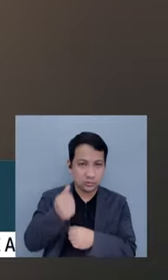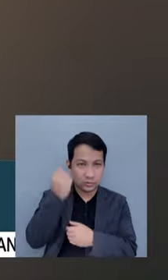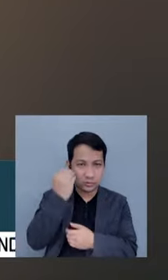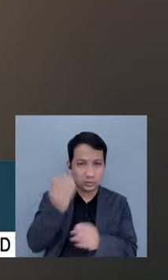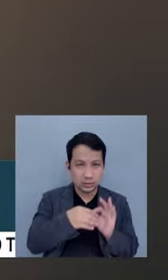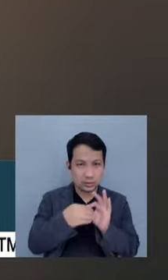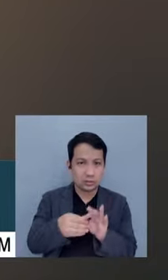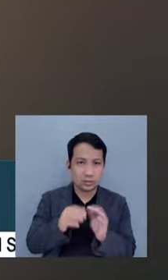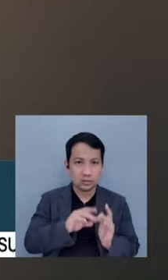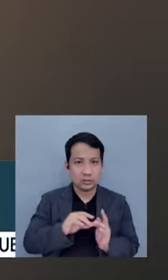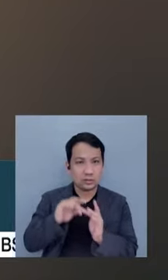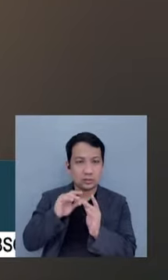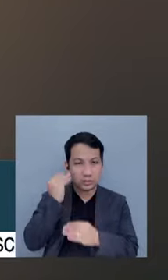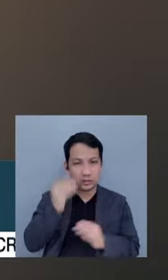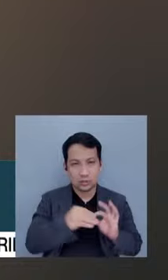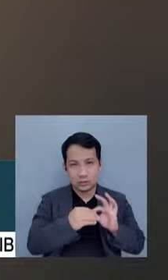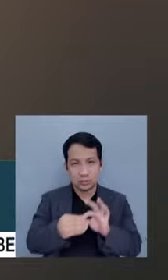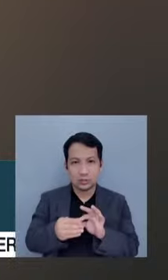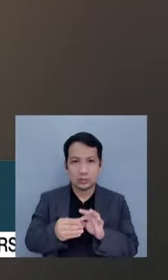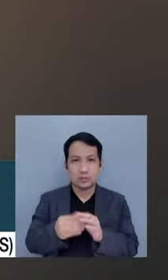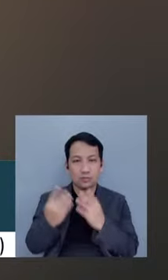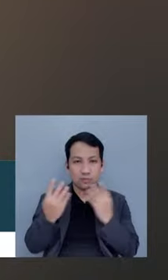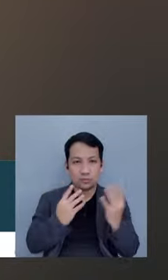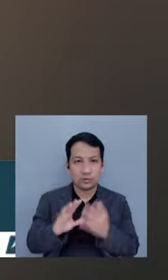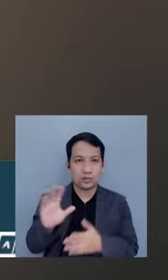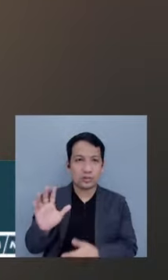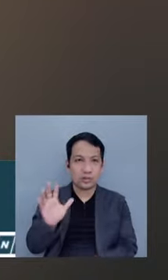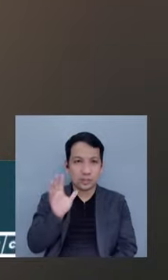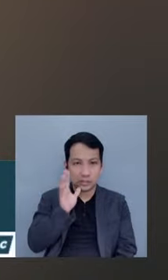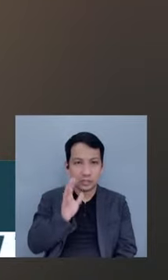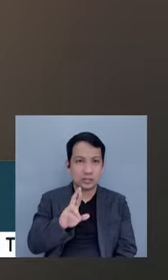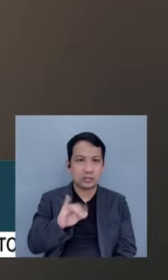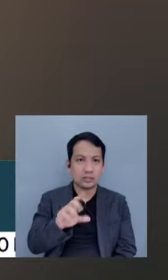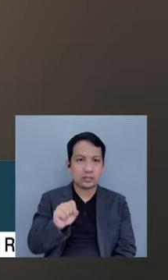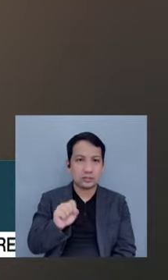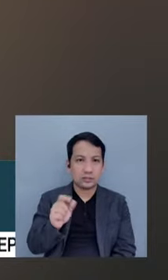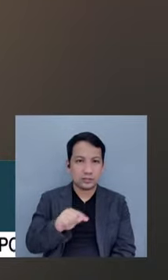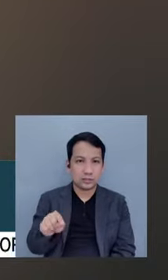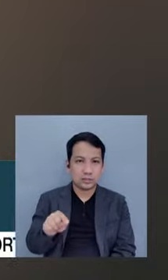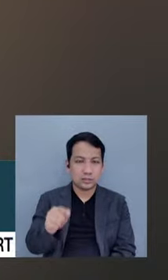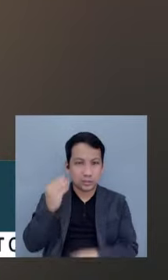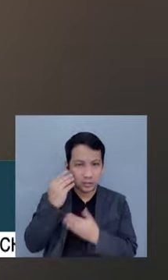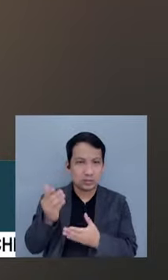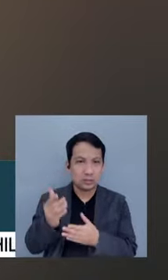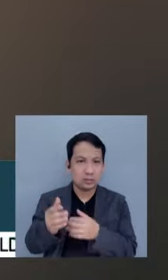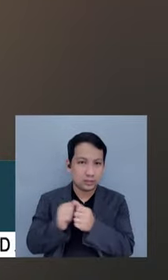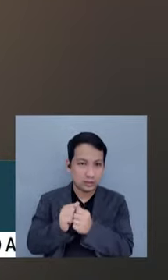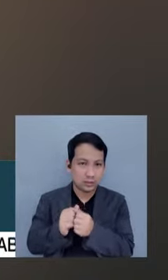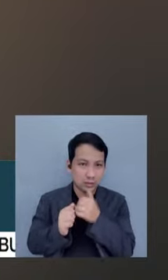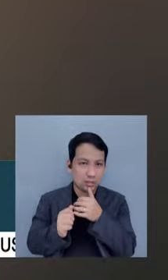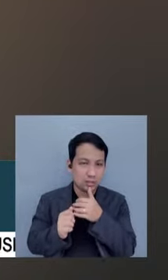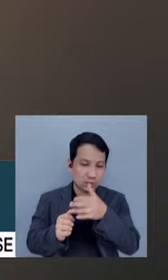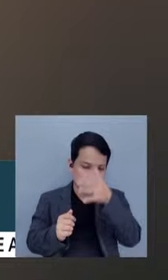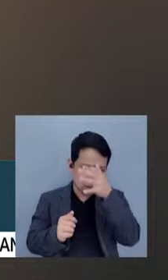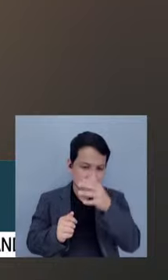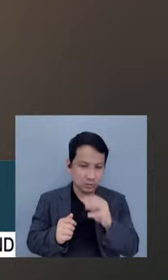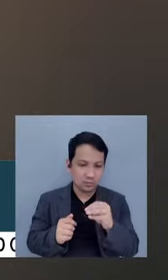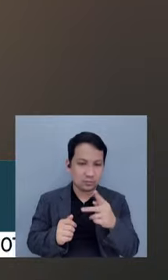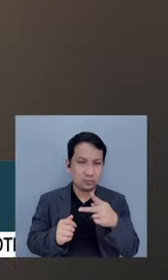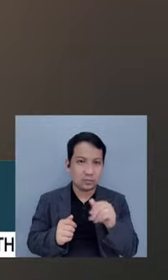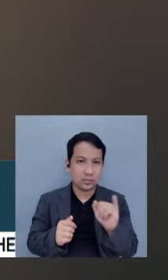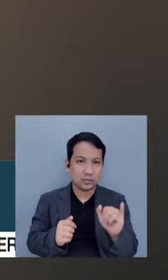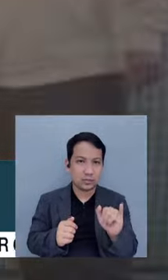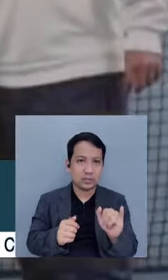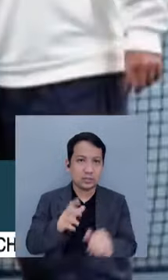because it was the birthday of her mom, Riza. So she dedicated the win to her mom. Her dad, Mike Ayala, was also in the